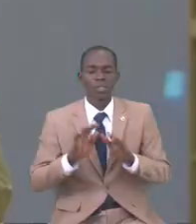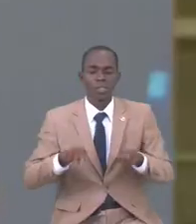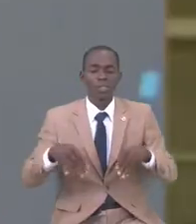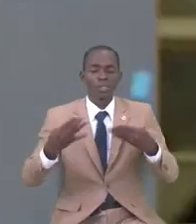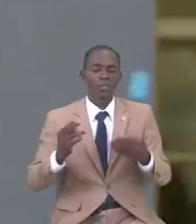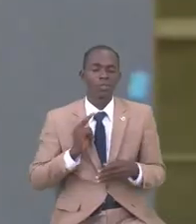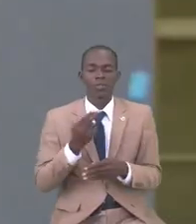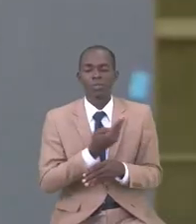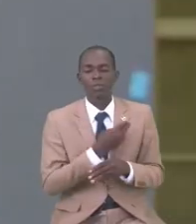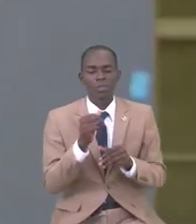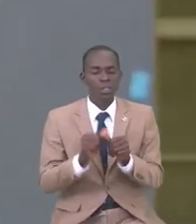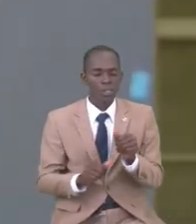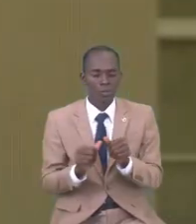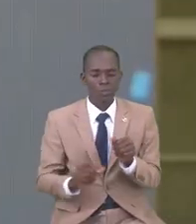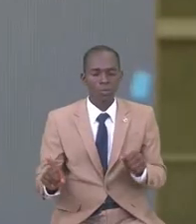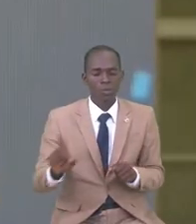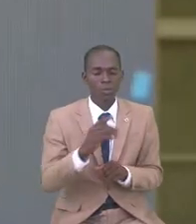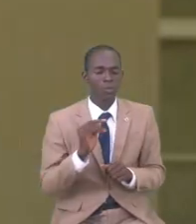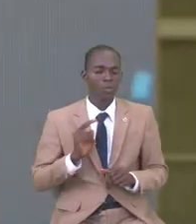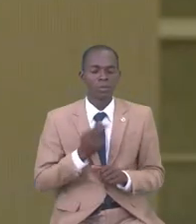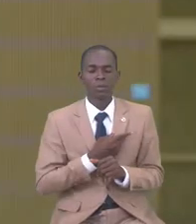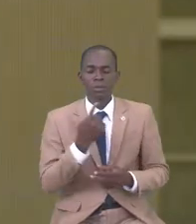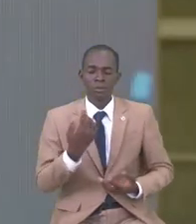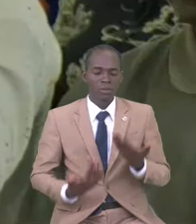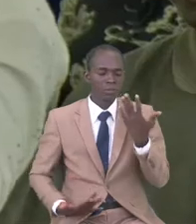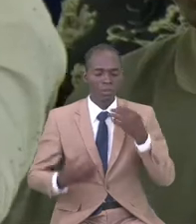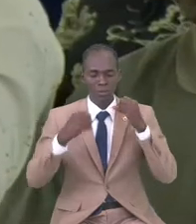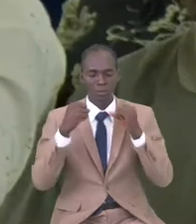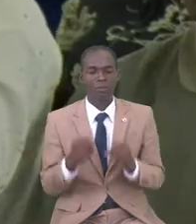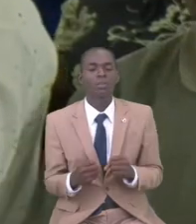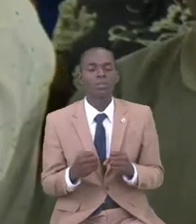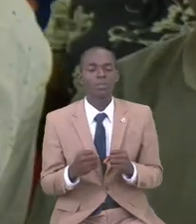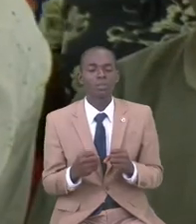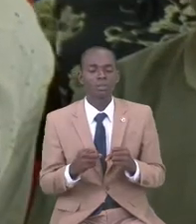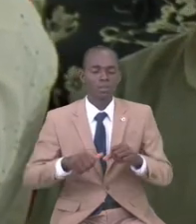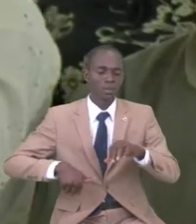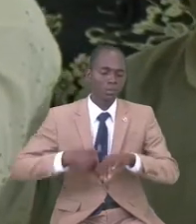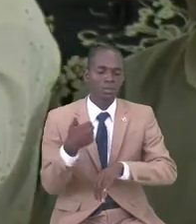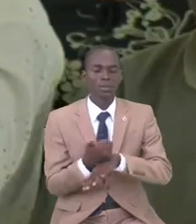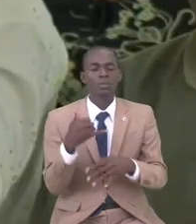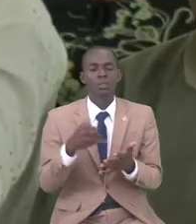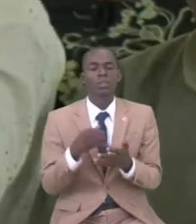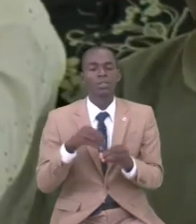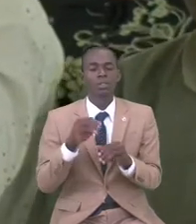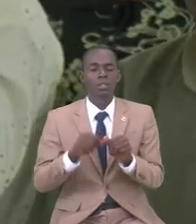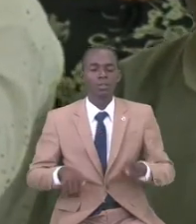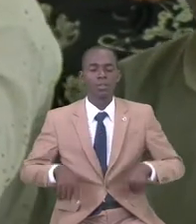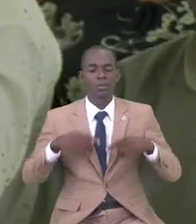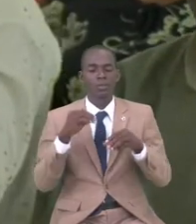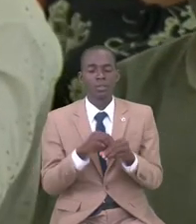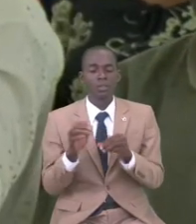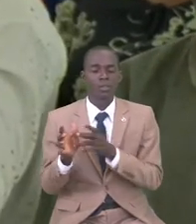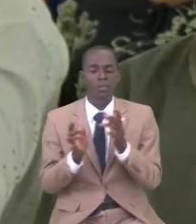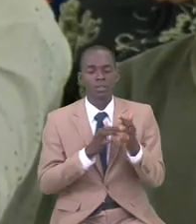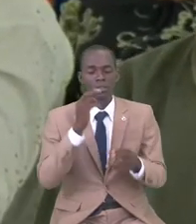us each and all the fire power. Confirm in every life. In